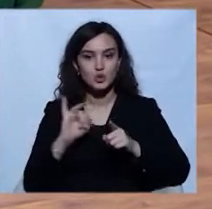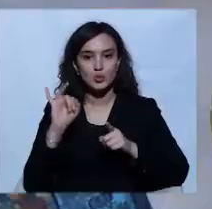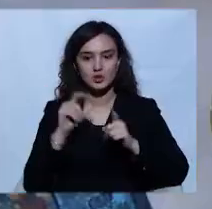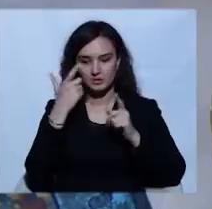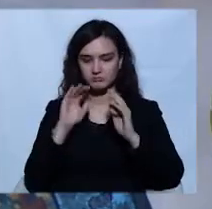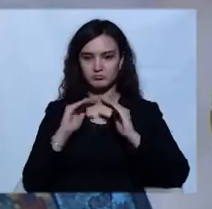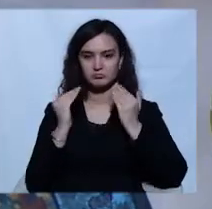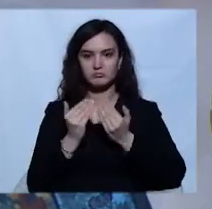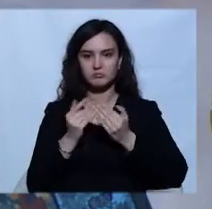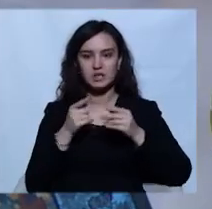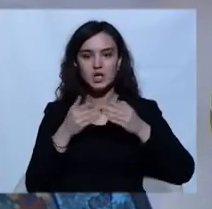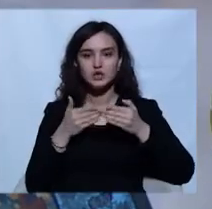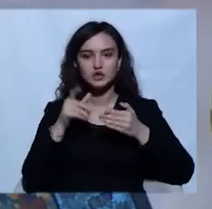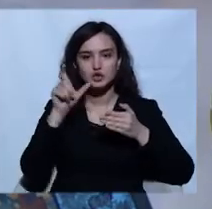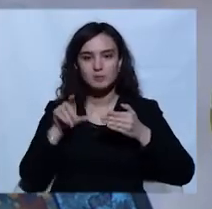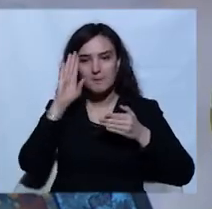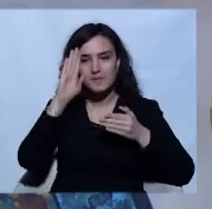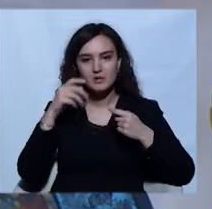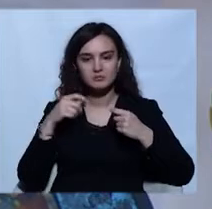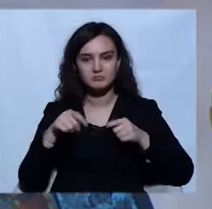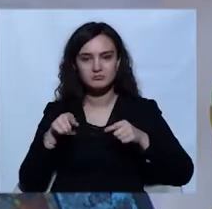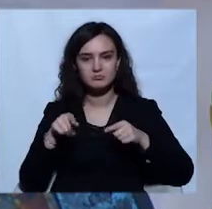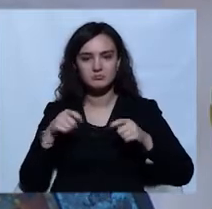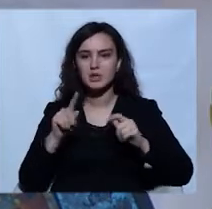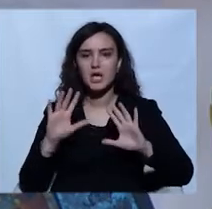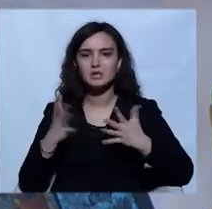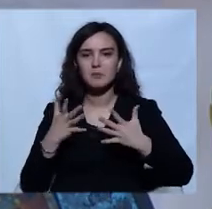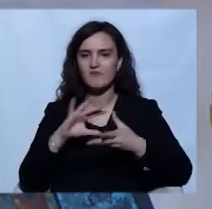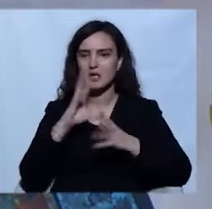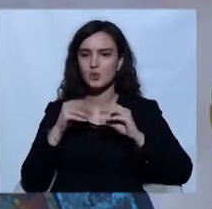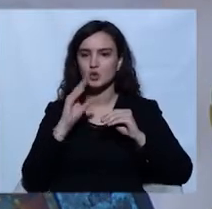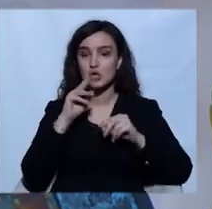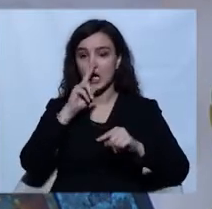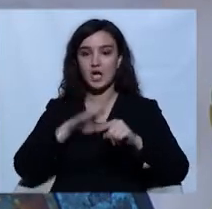the ultimate shipwreck story, for sure. What happens when you lose everything?